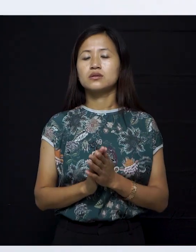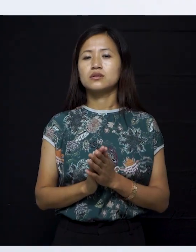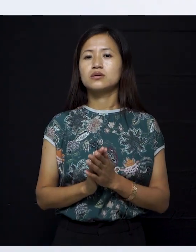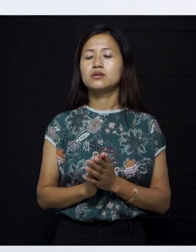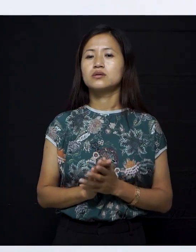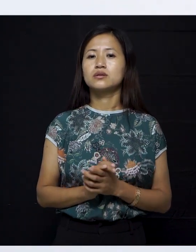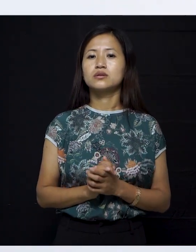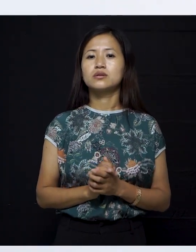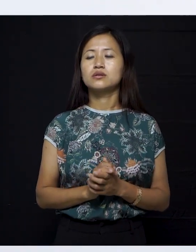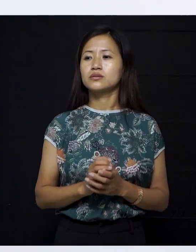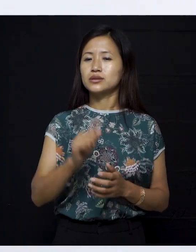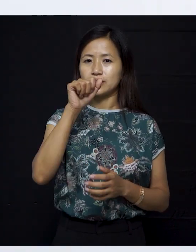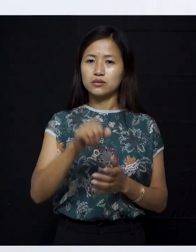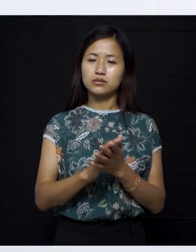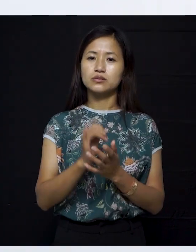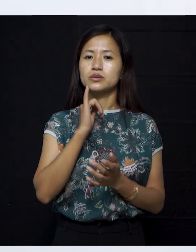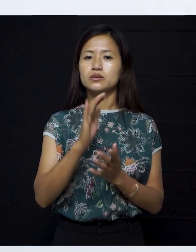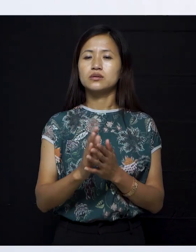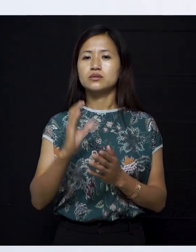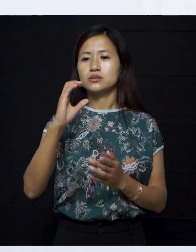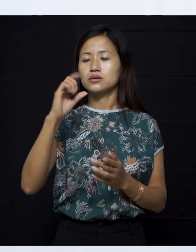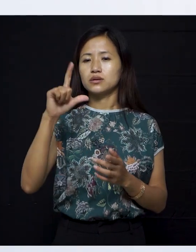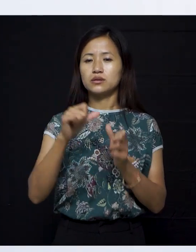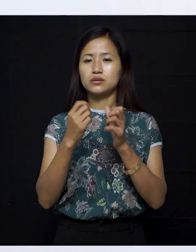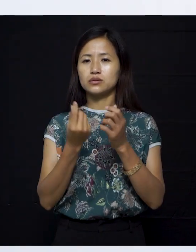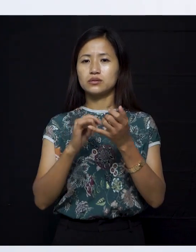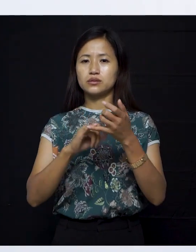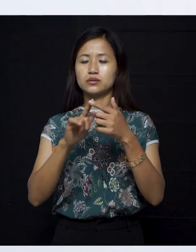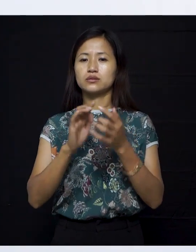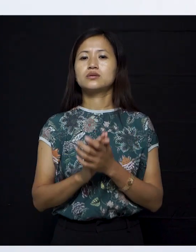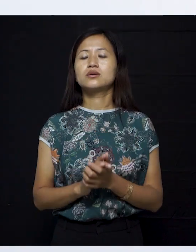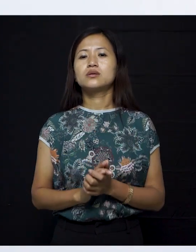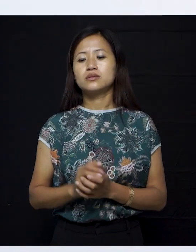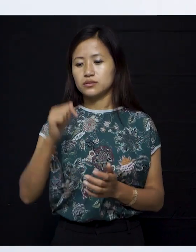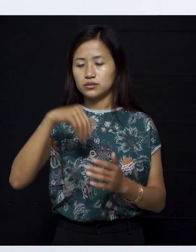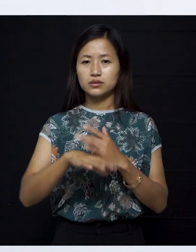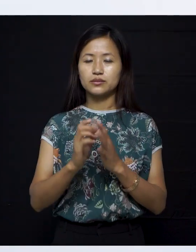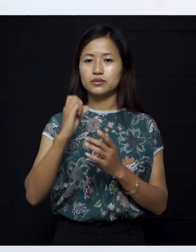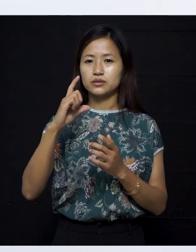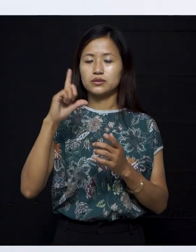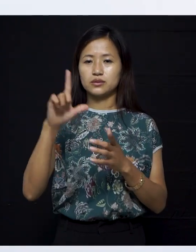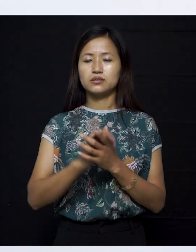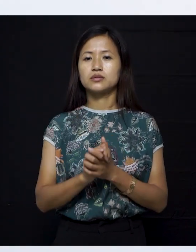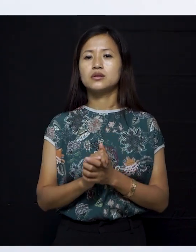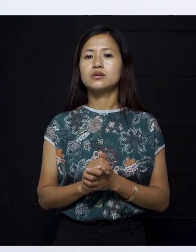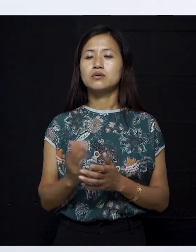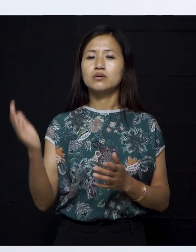the sun can also be called as a clause because, and in this type of clause, we call it as